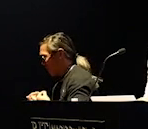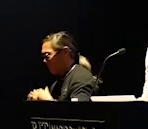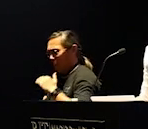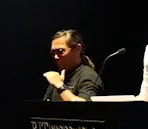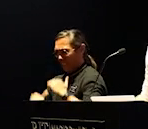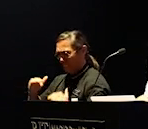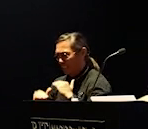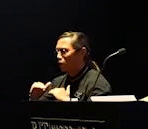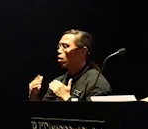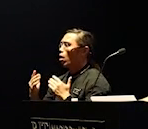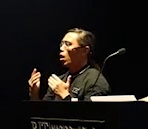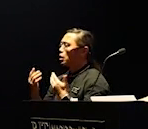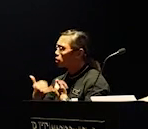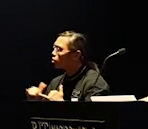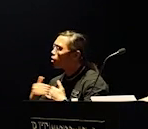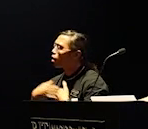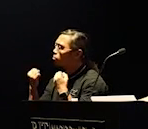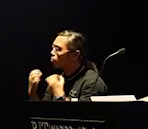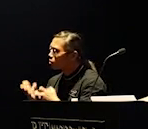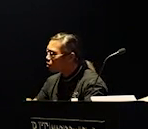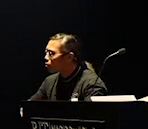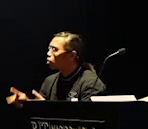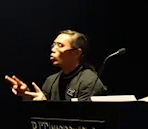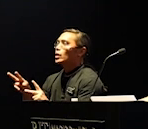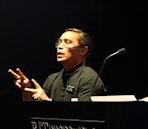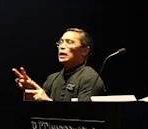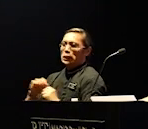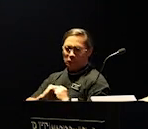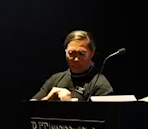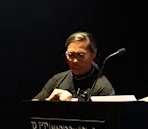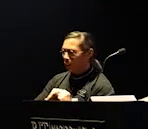had the opportunity and had some of the sort of,